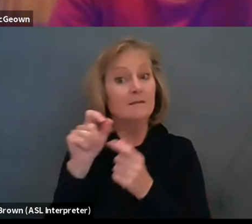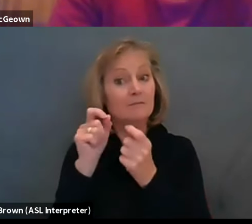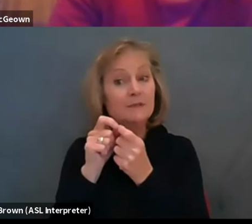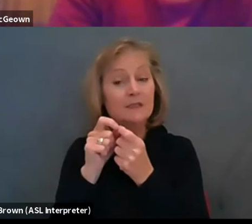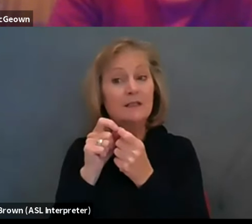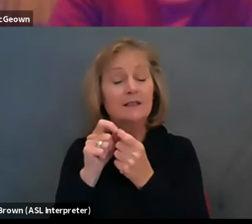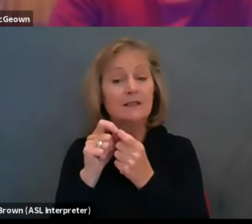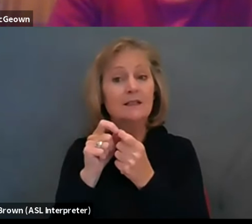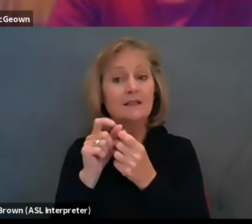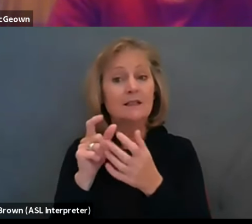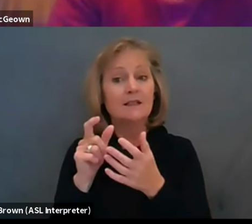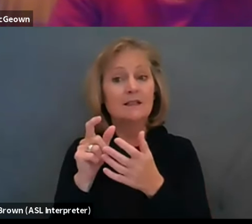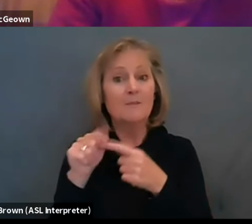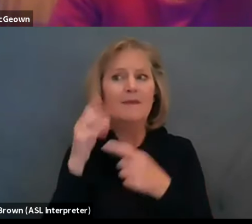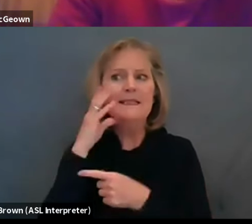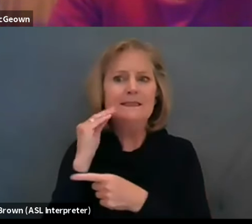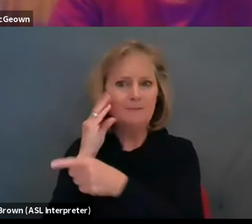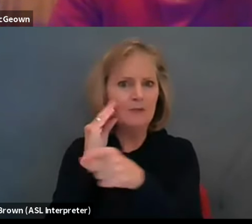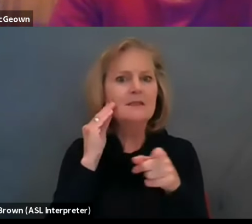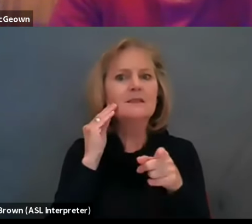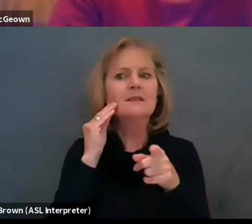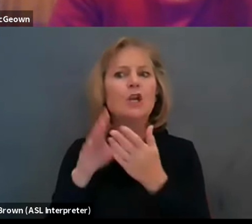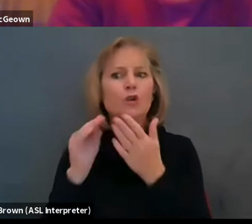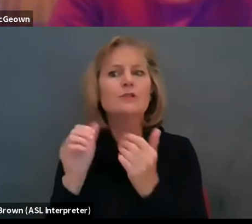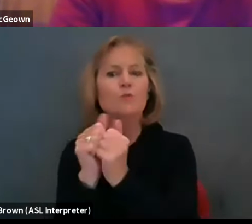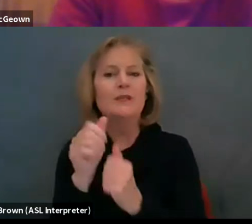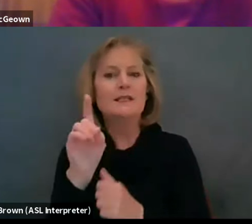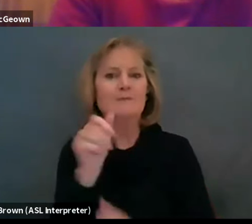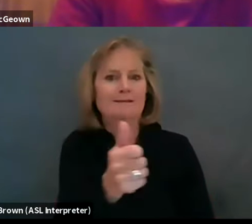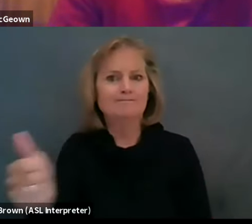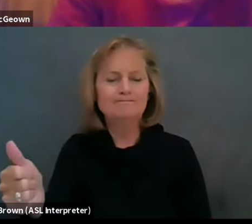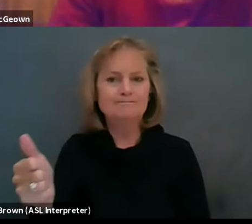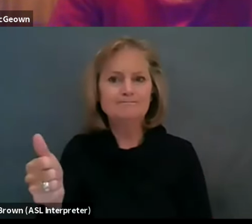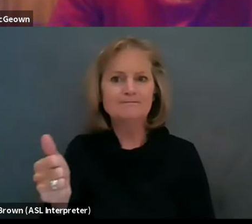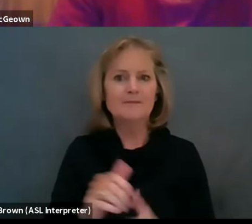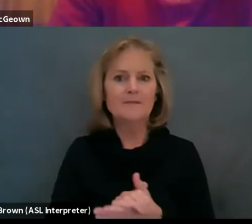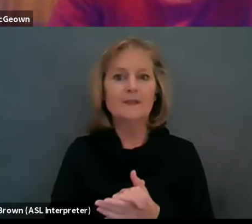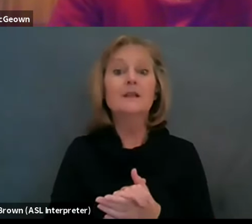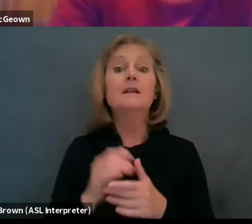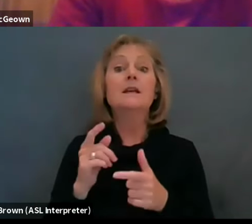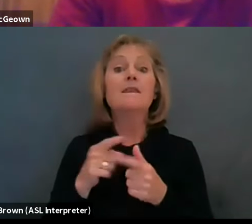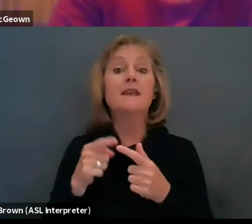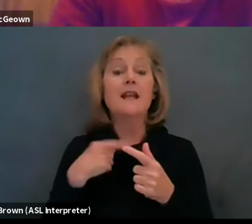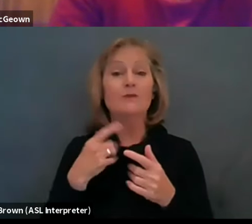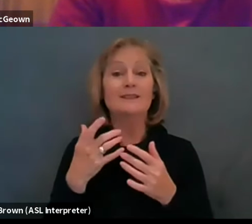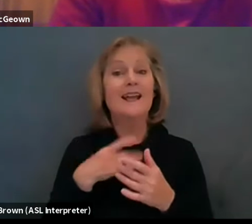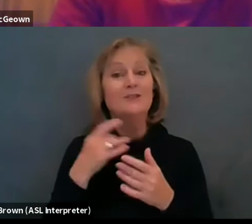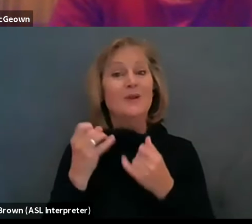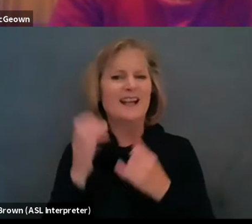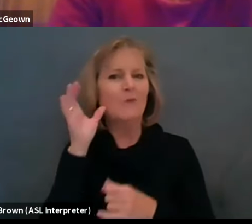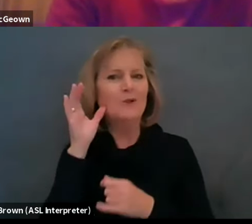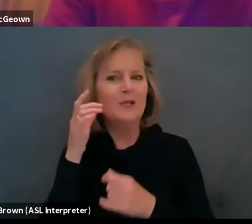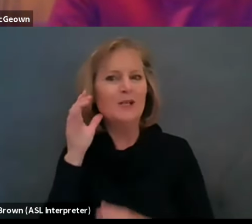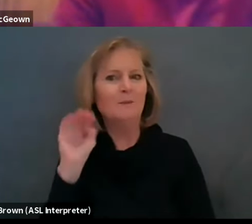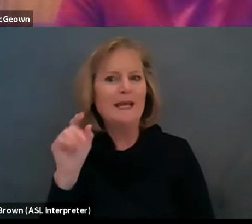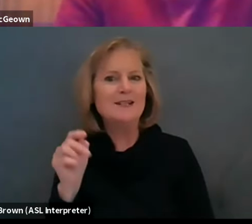on about the experience of learners with disabilities. There I want to end, and I would like to hear Megan what